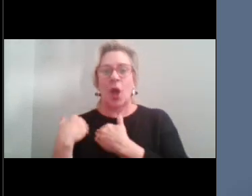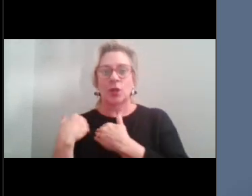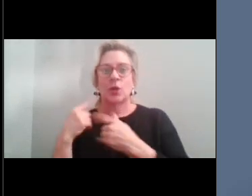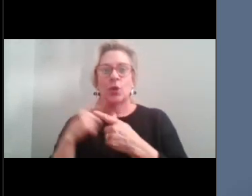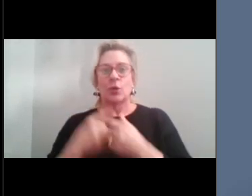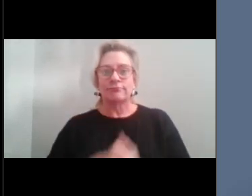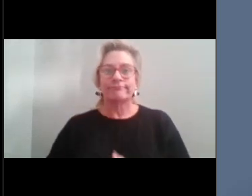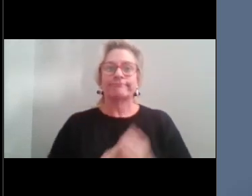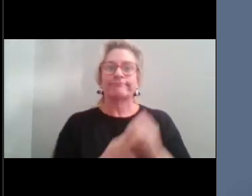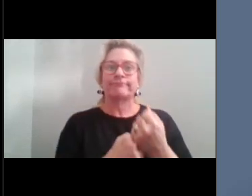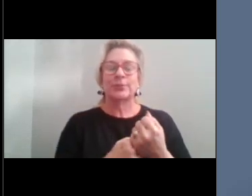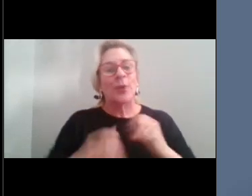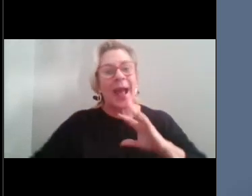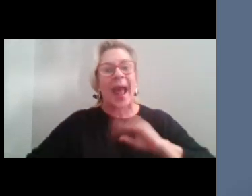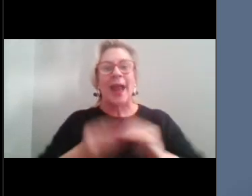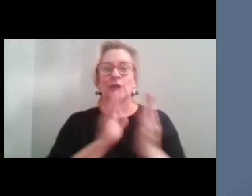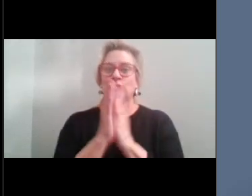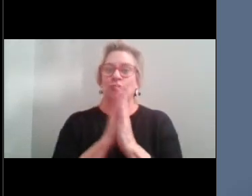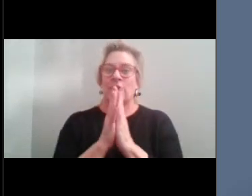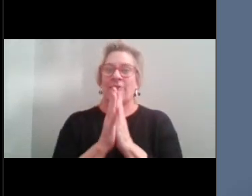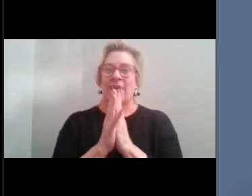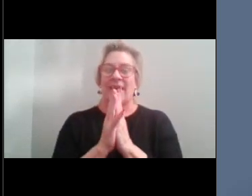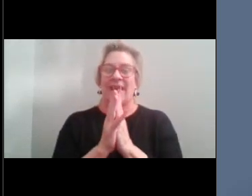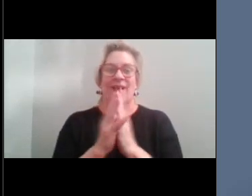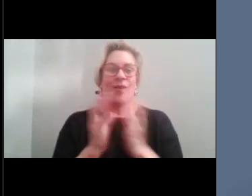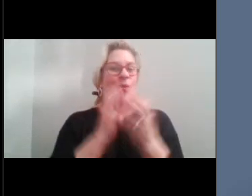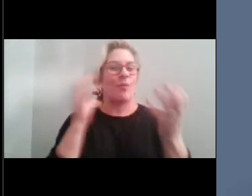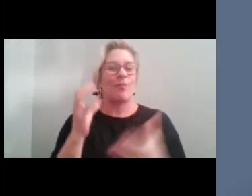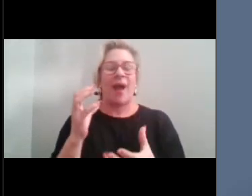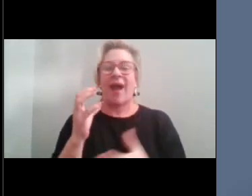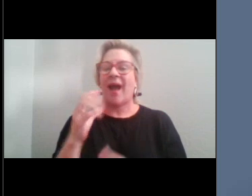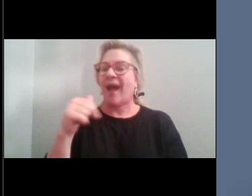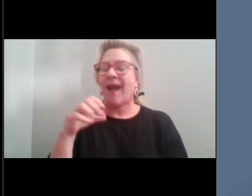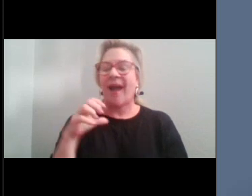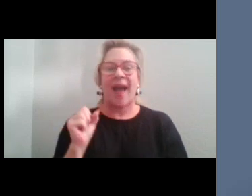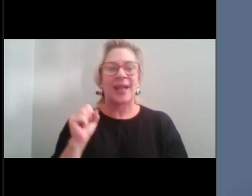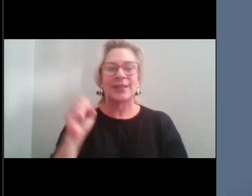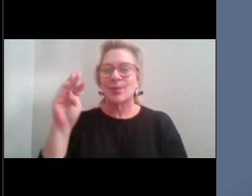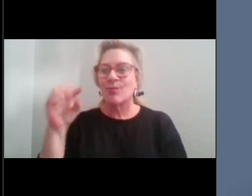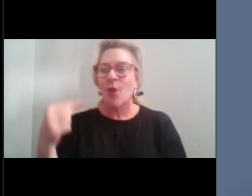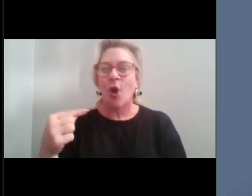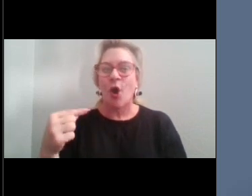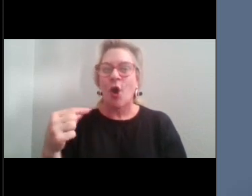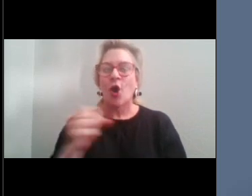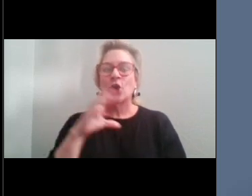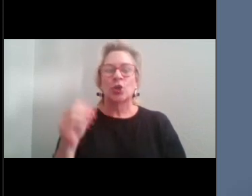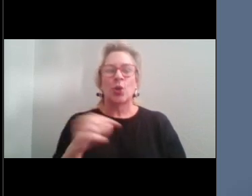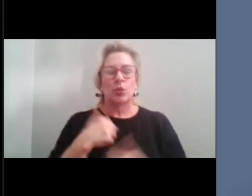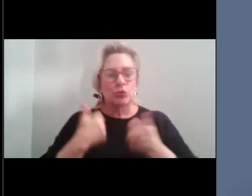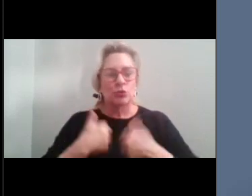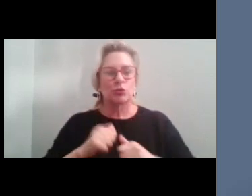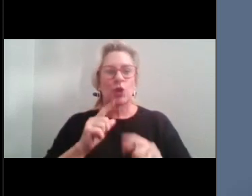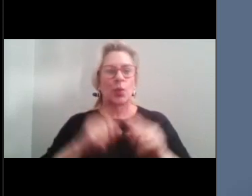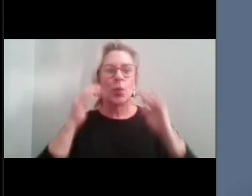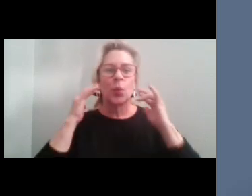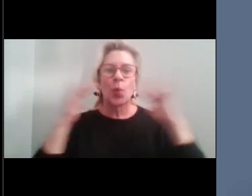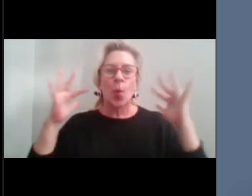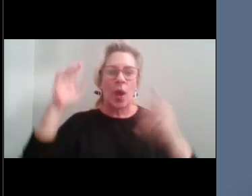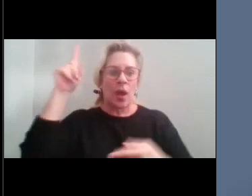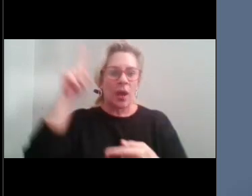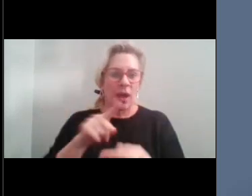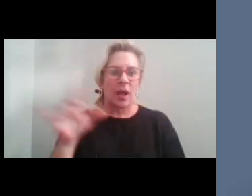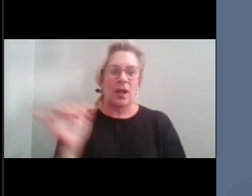added traffic congestion, greenhouse gas emissions, safety conflicts from non-grade separated corridors, and noise pollution.